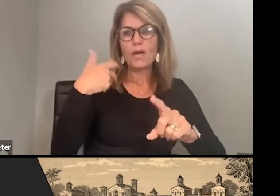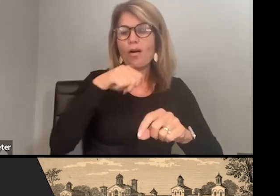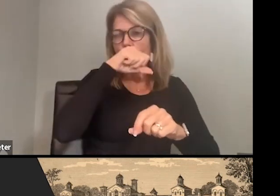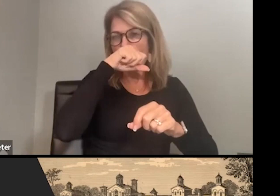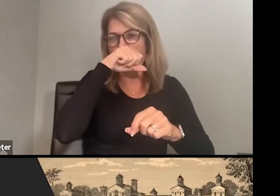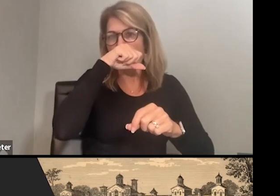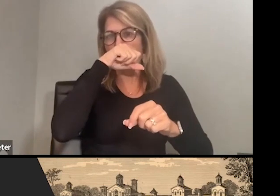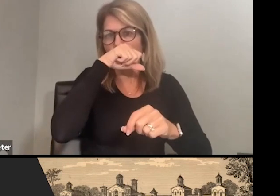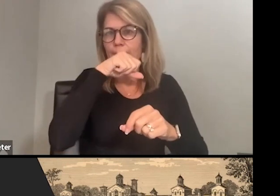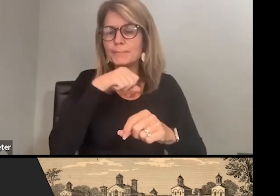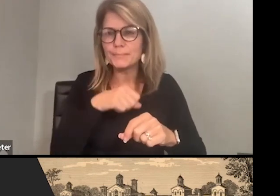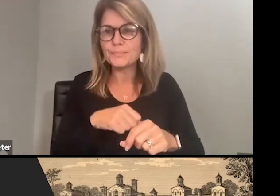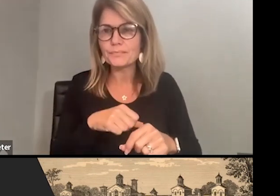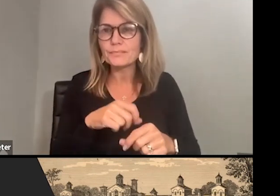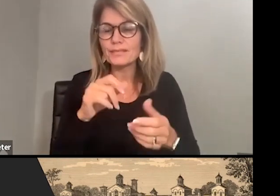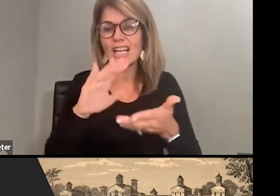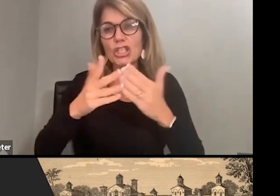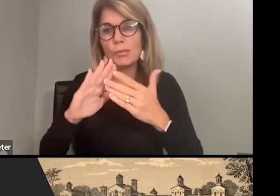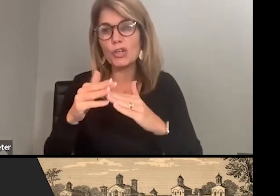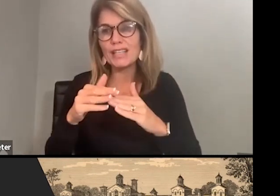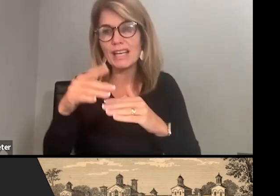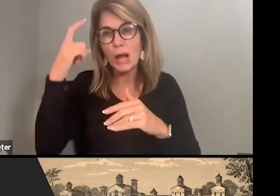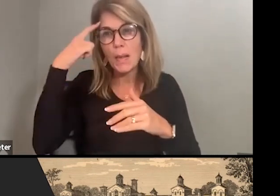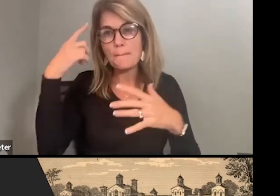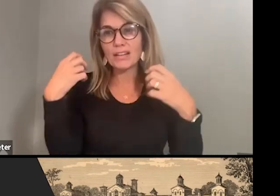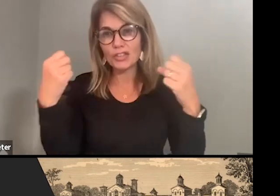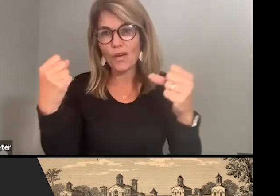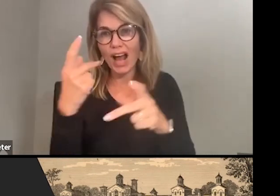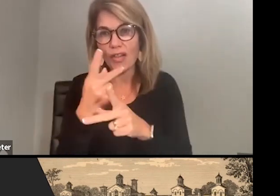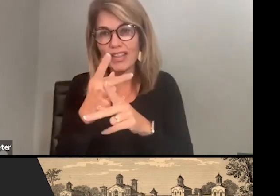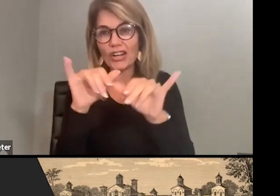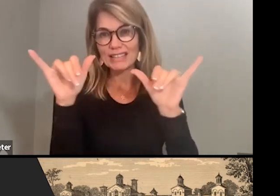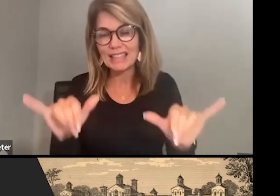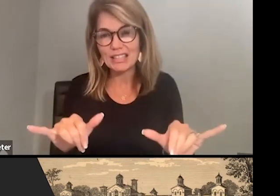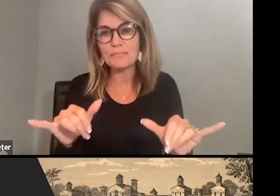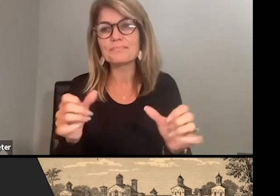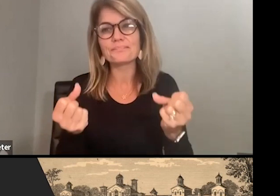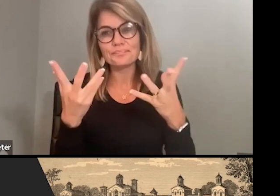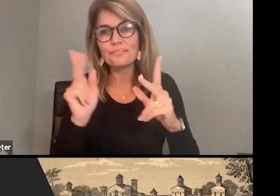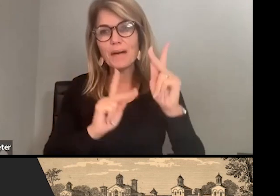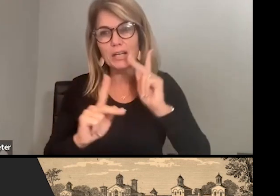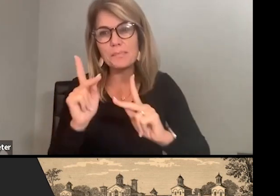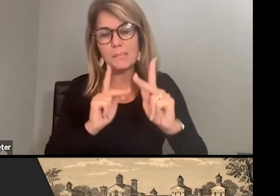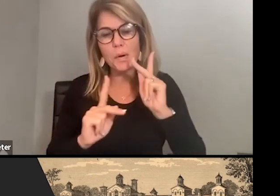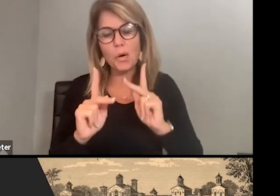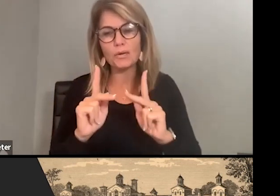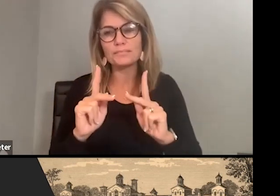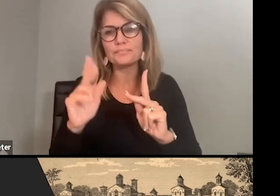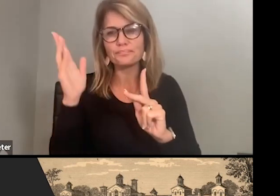said, the community mental health center system, many individuals have described it as very fragmented, and that's